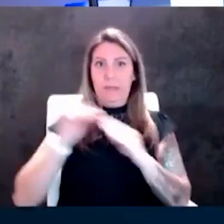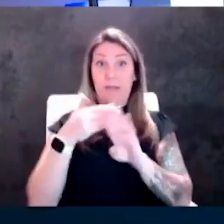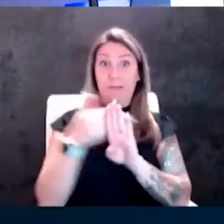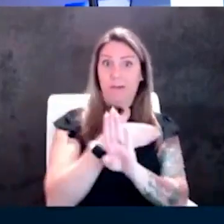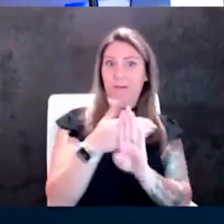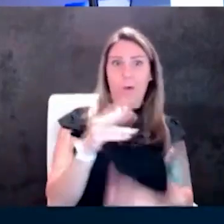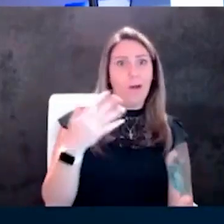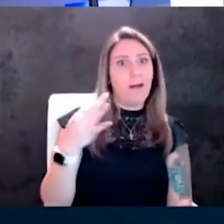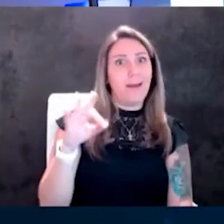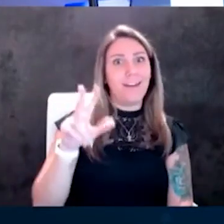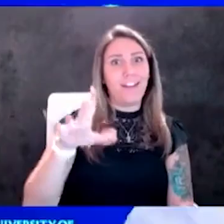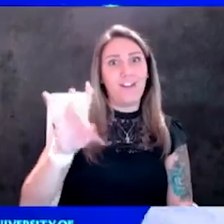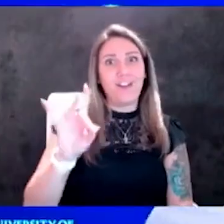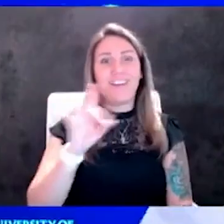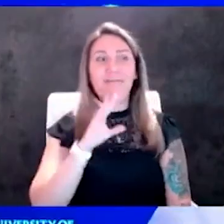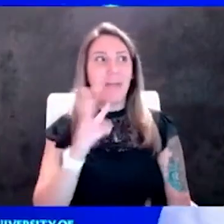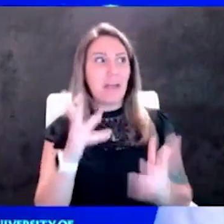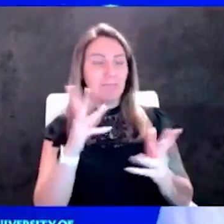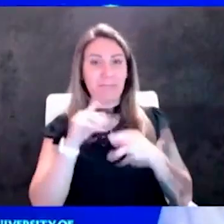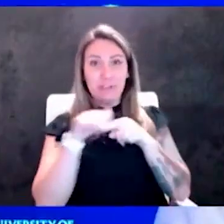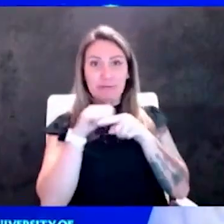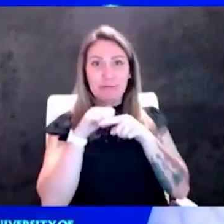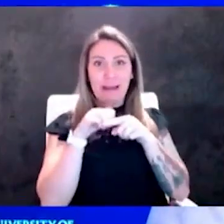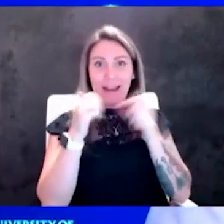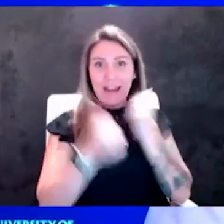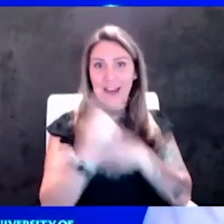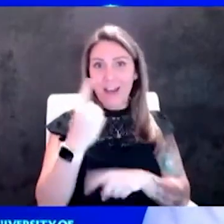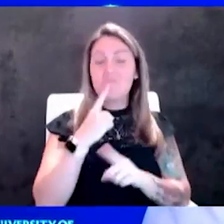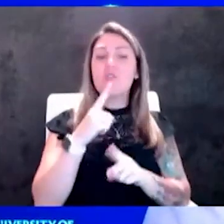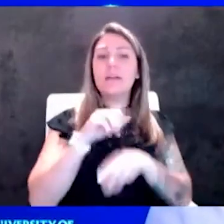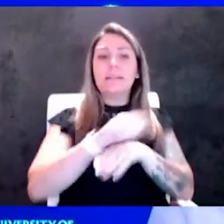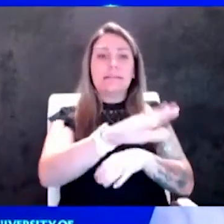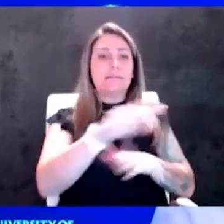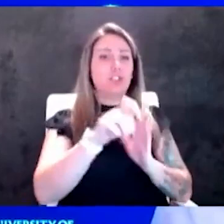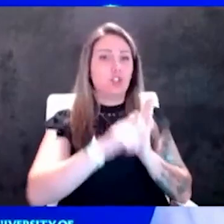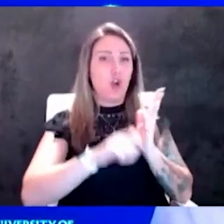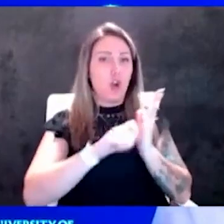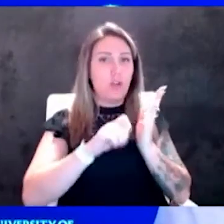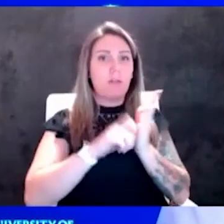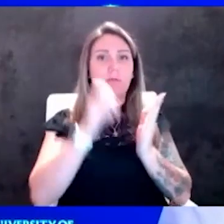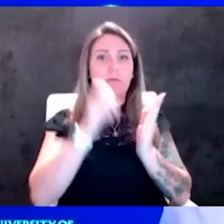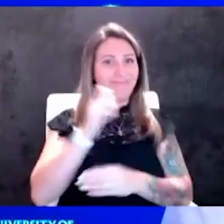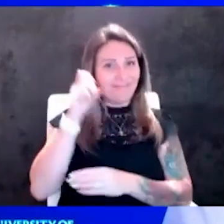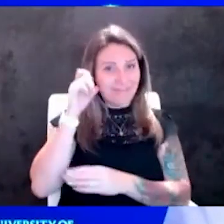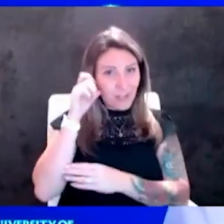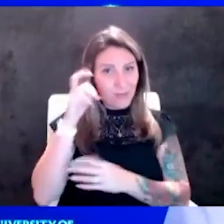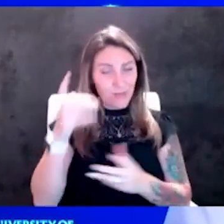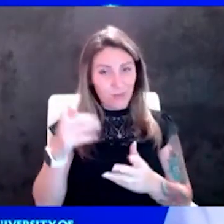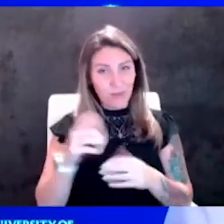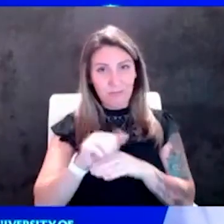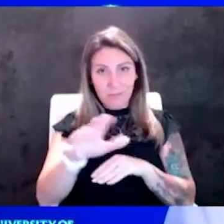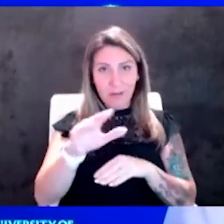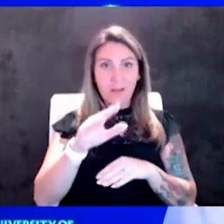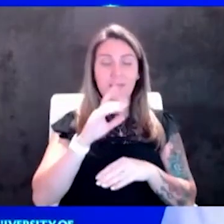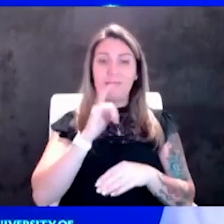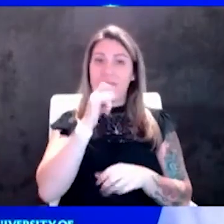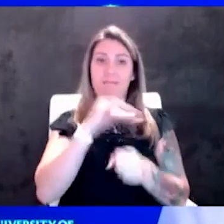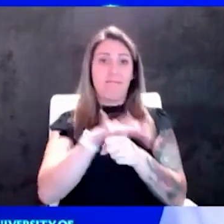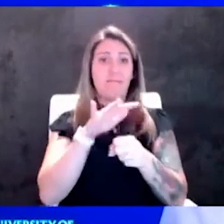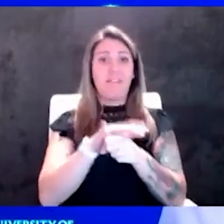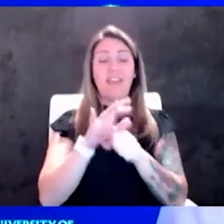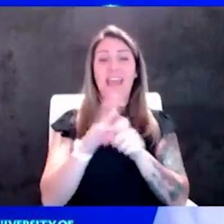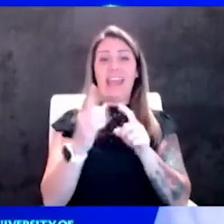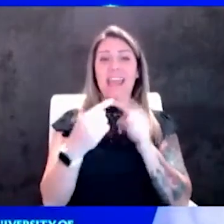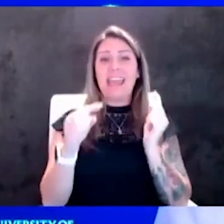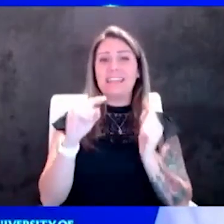trained all of you. Yes, he did. Sent an article just yesterday about how there are just a lack of antifungal and antibacterial